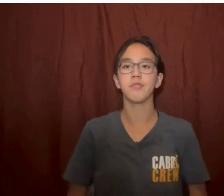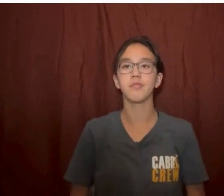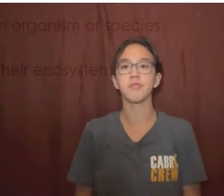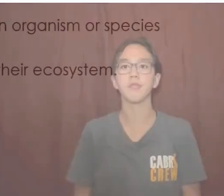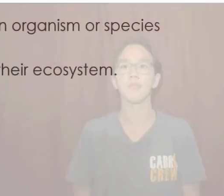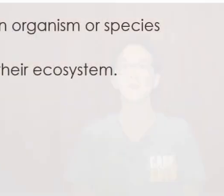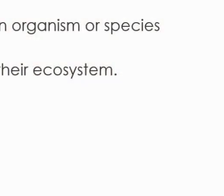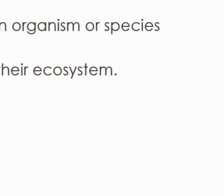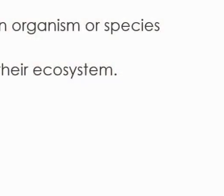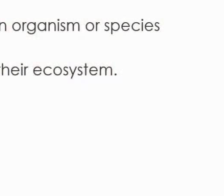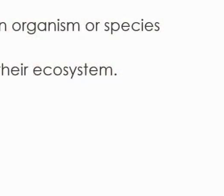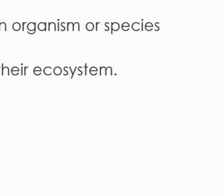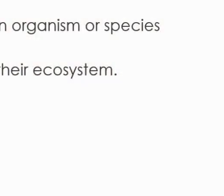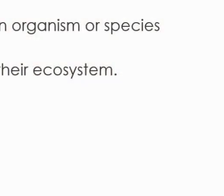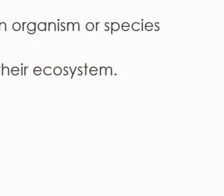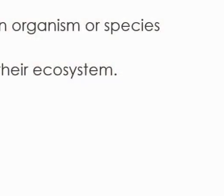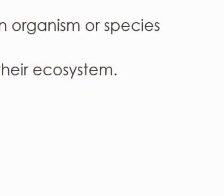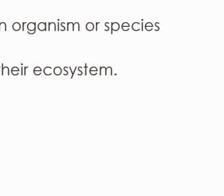thrive.